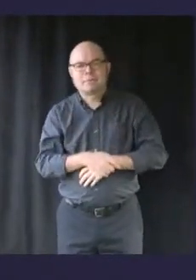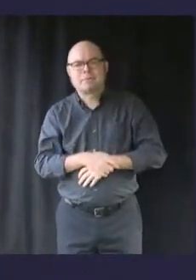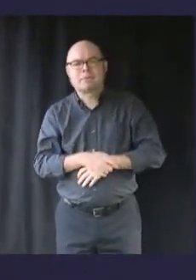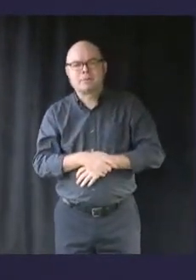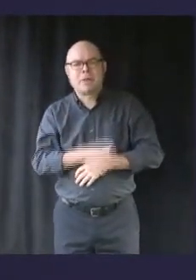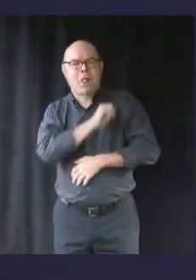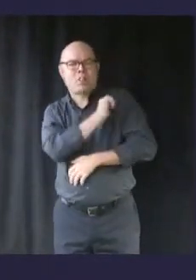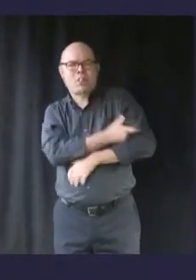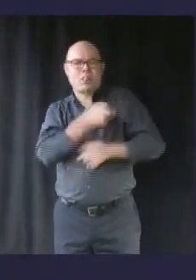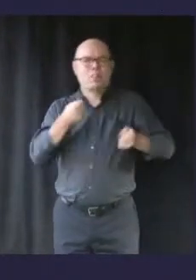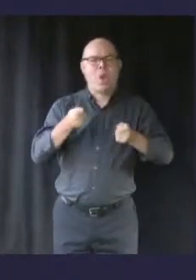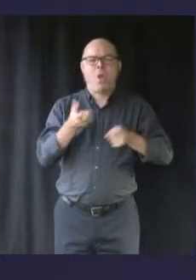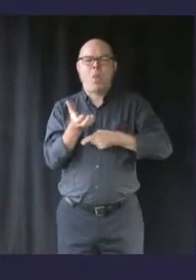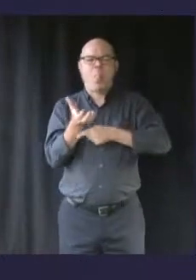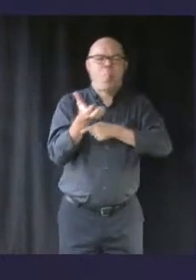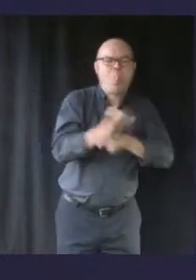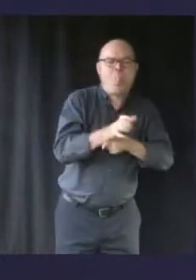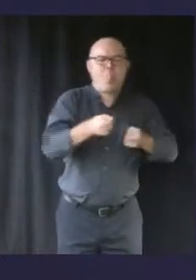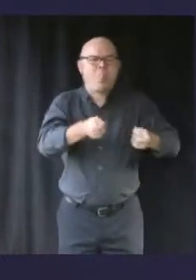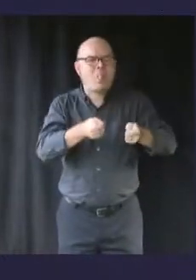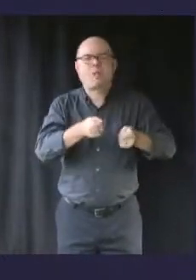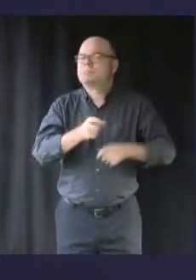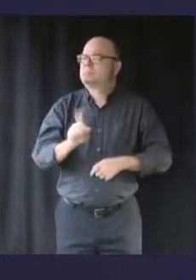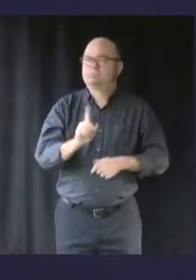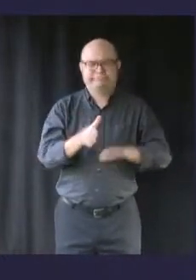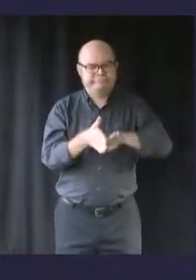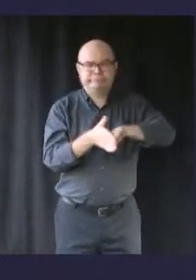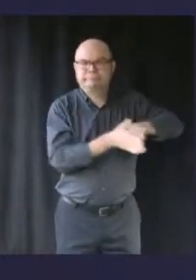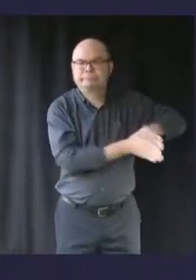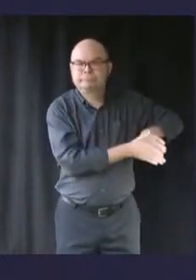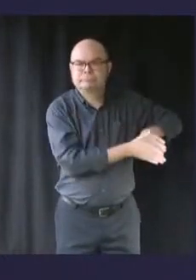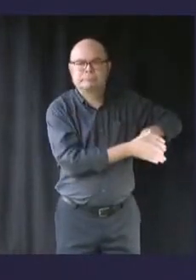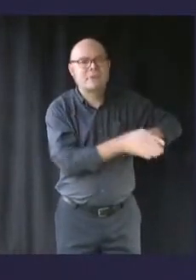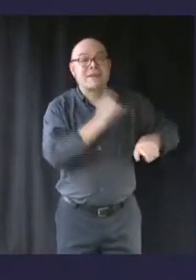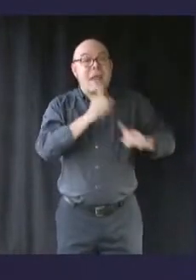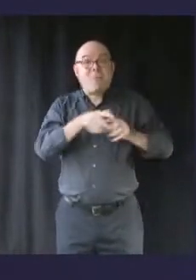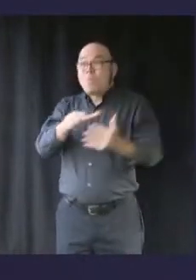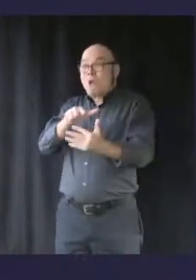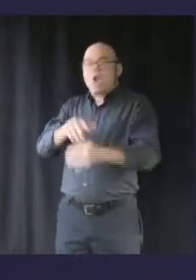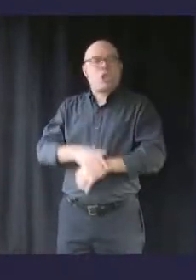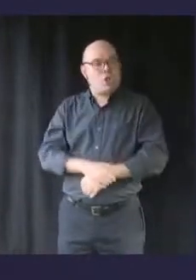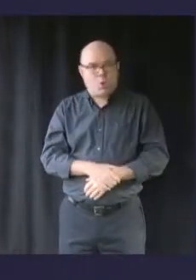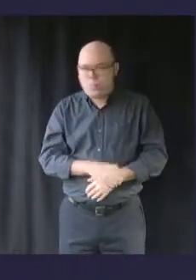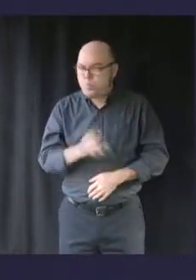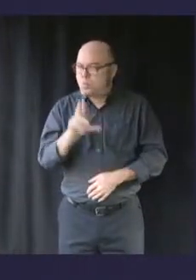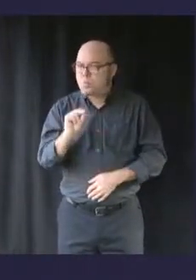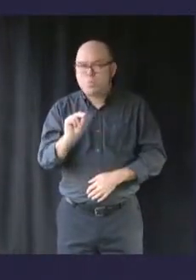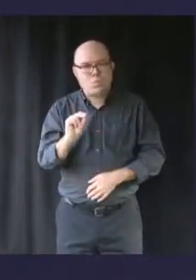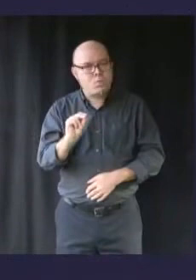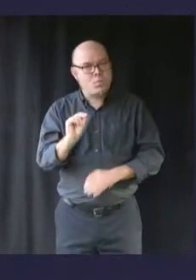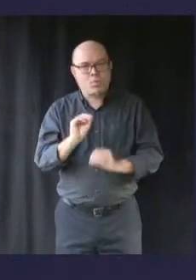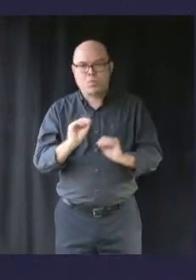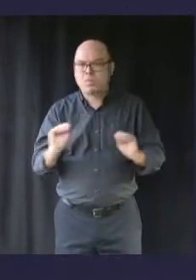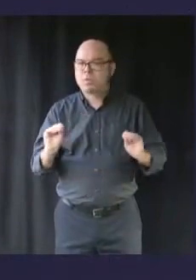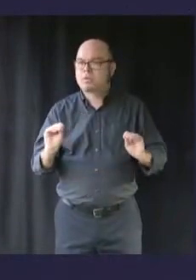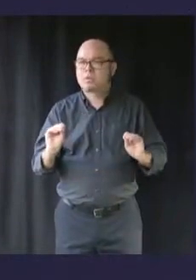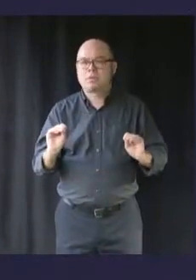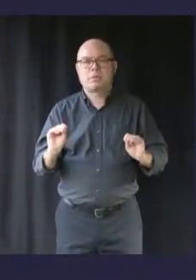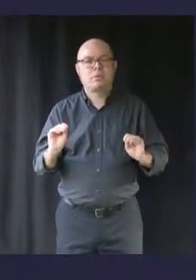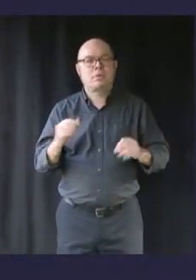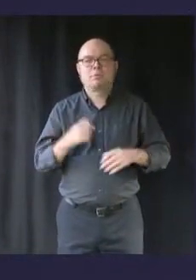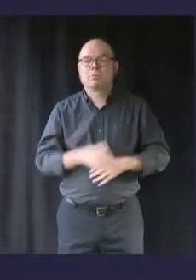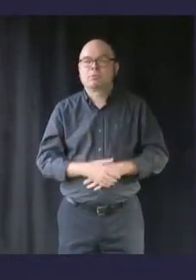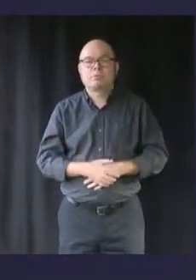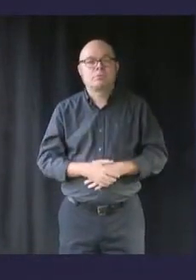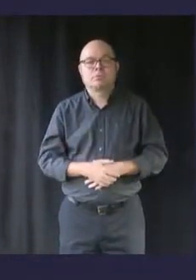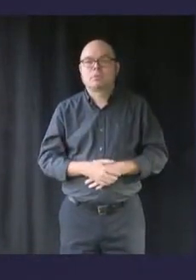war, but important words. We can't return to a world where might is right and strong